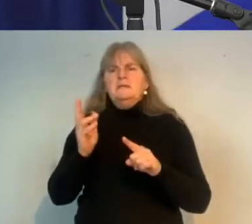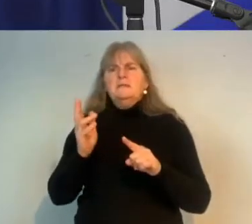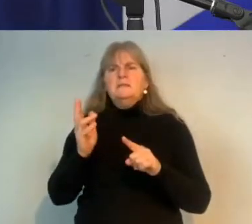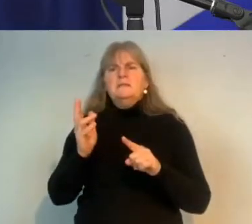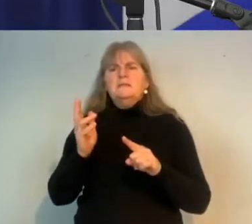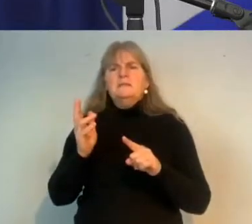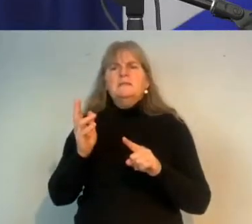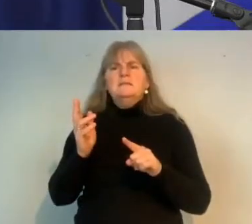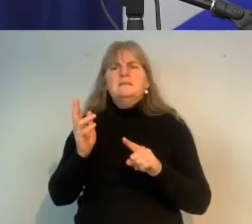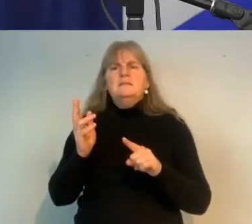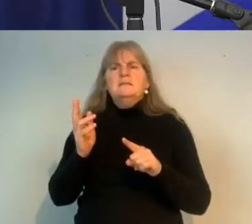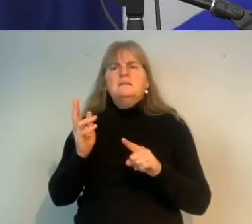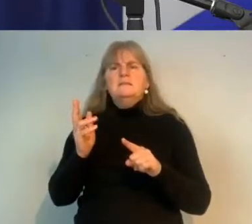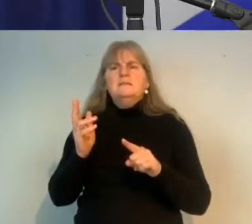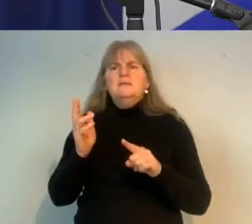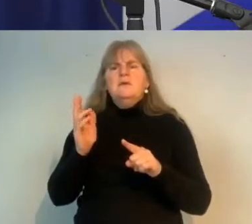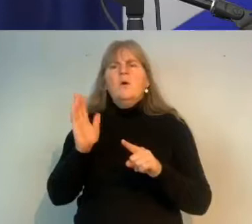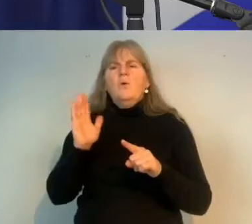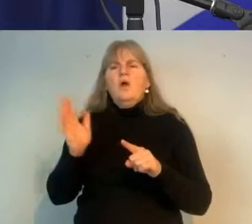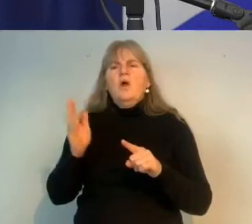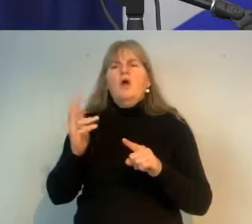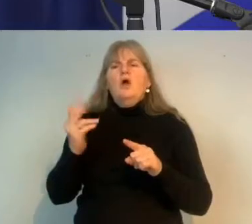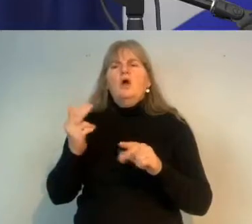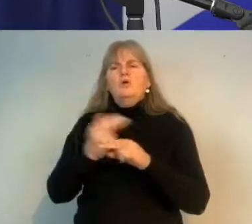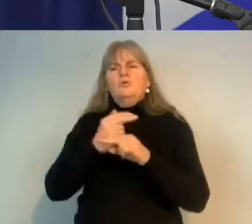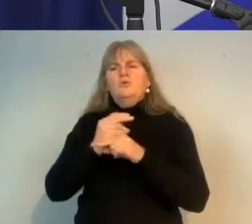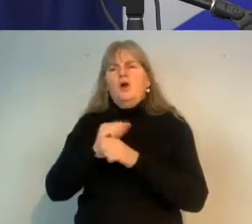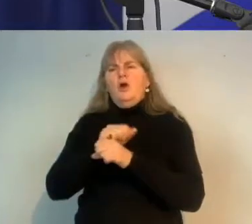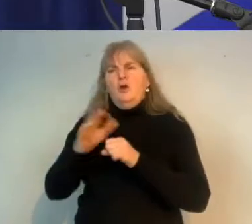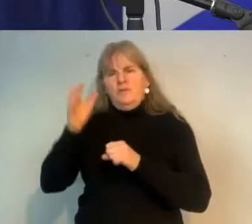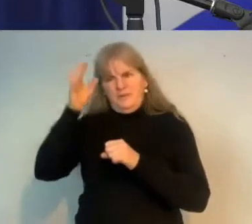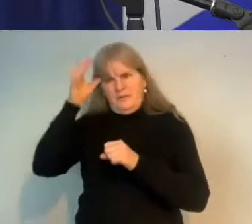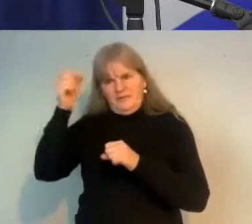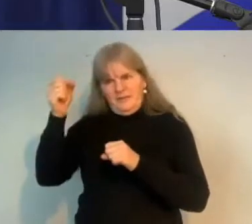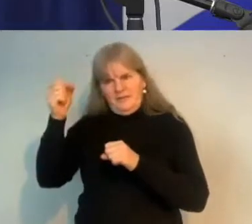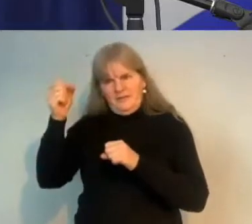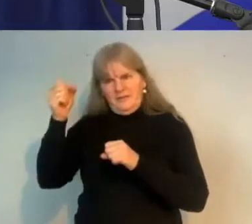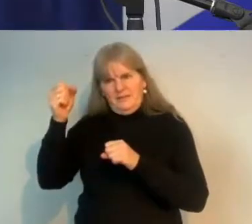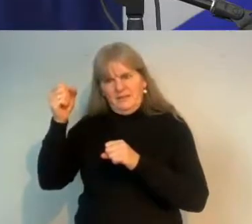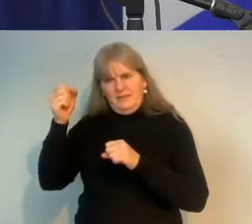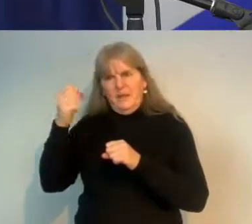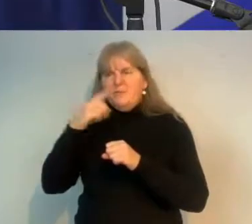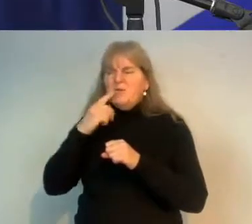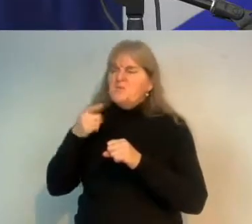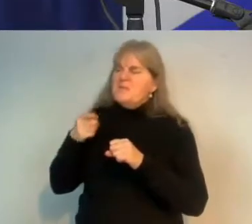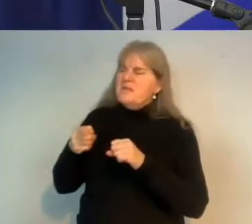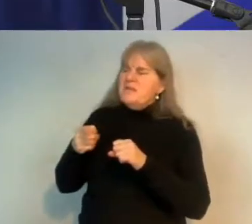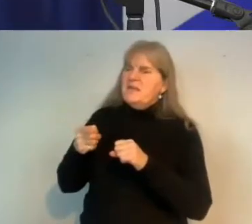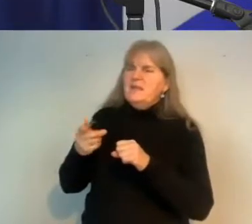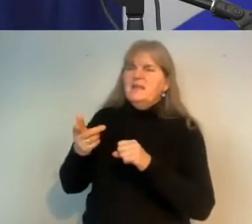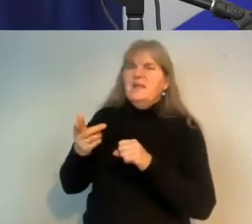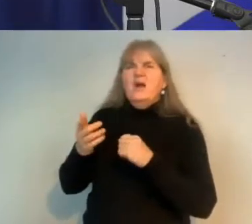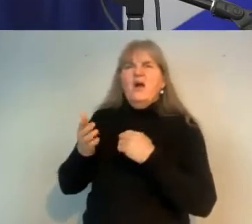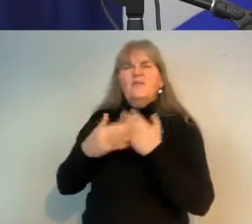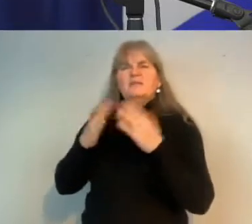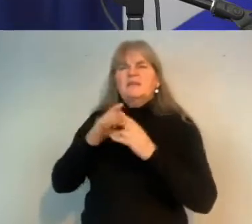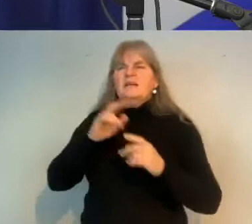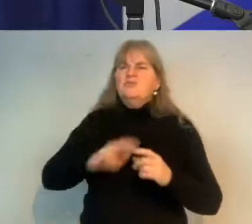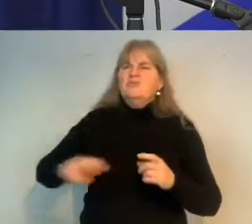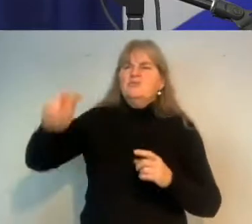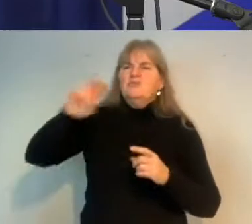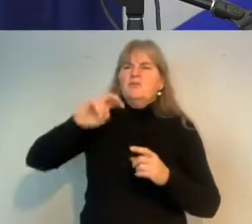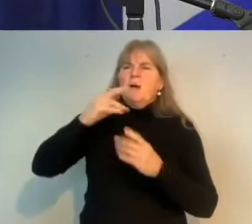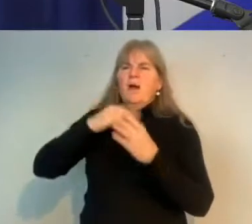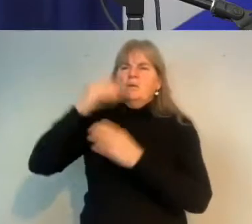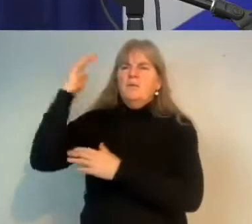also using our COVID sense. But I would say this journey with COVID is a lot like a wilderness trip. You never quite know what's